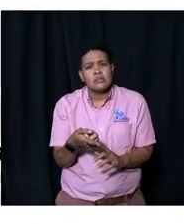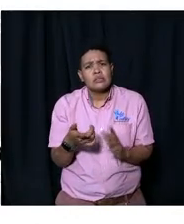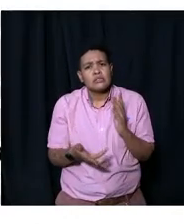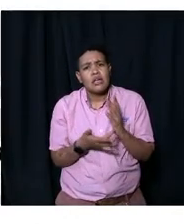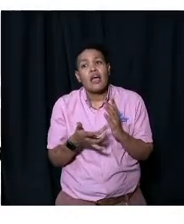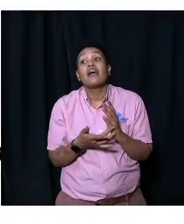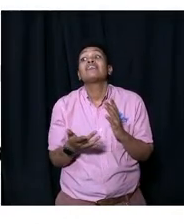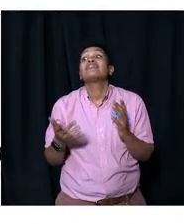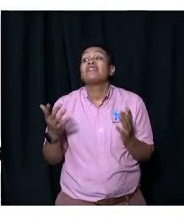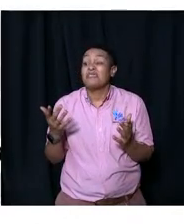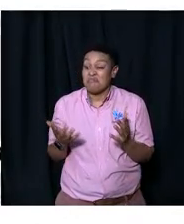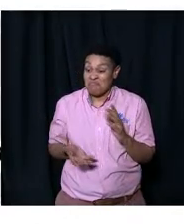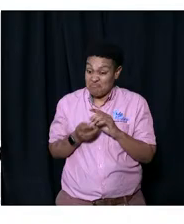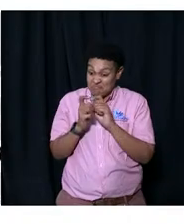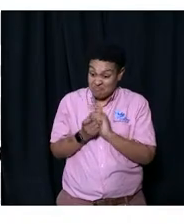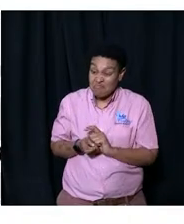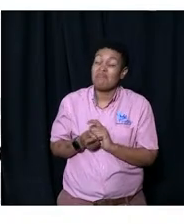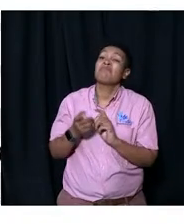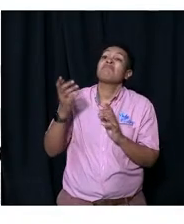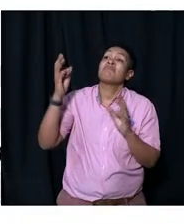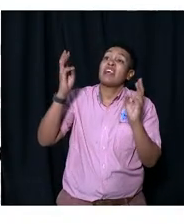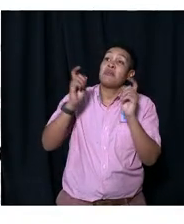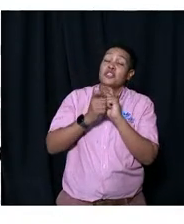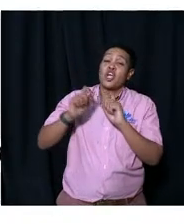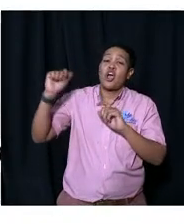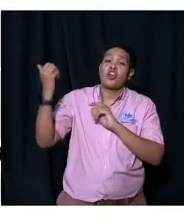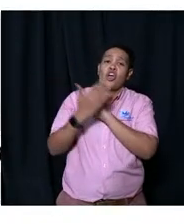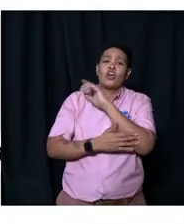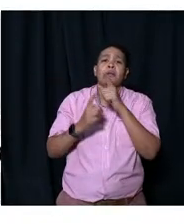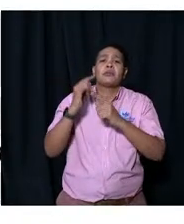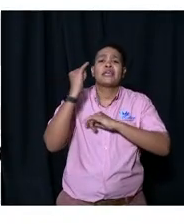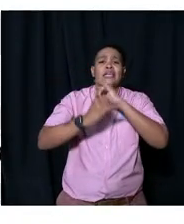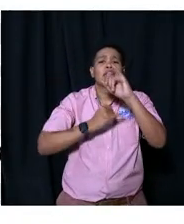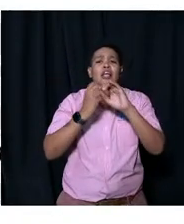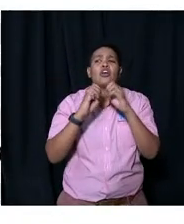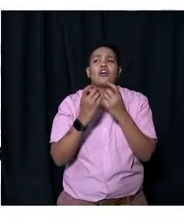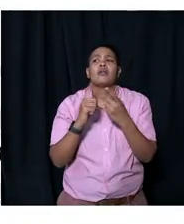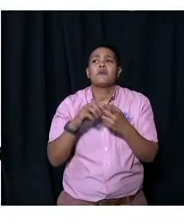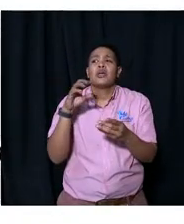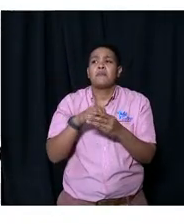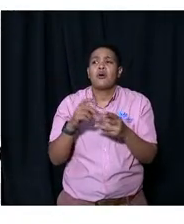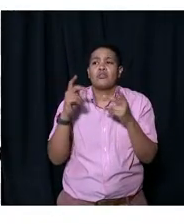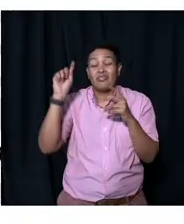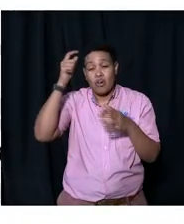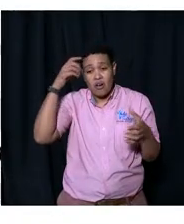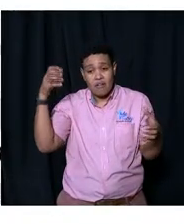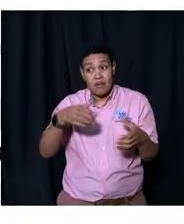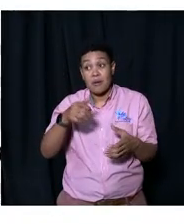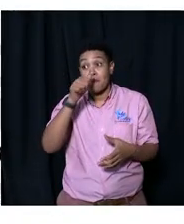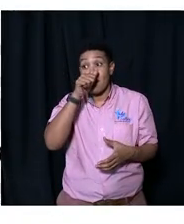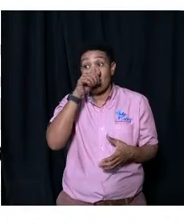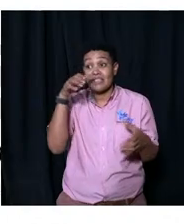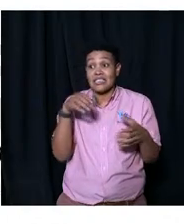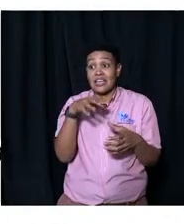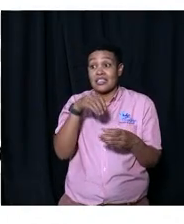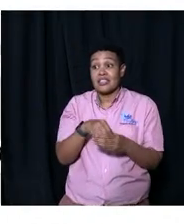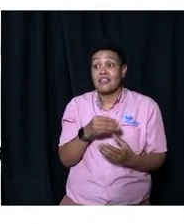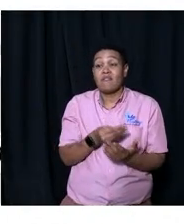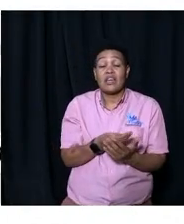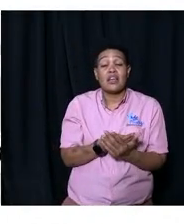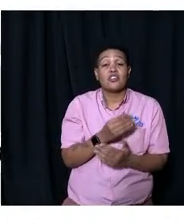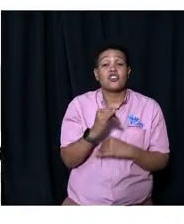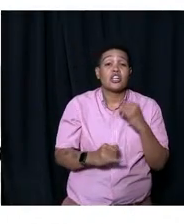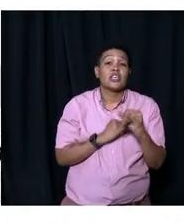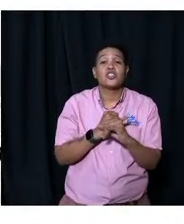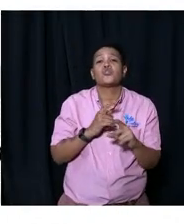with other countries and international organizations and among the public sector, private sector entities, financial